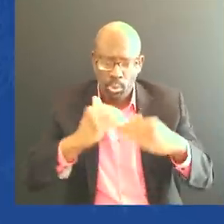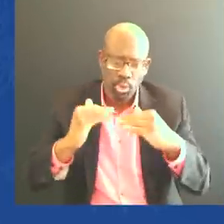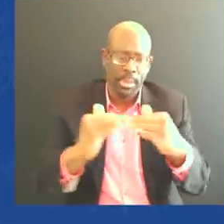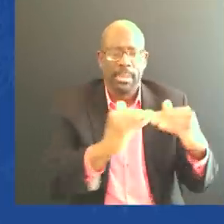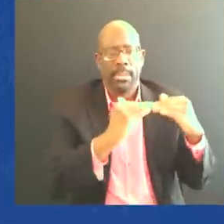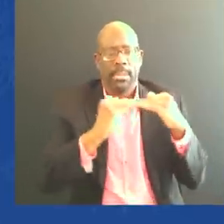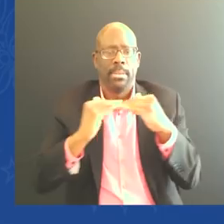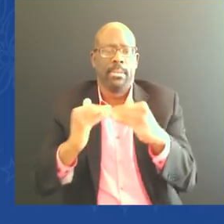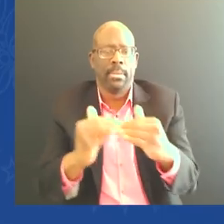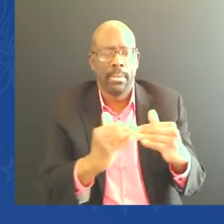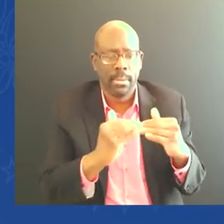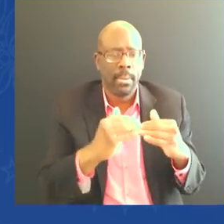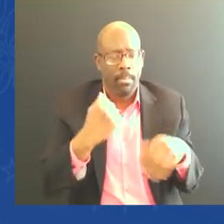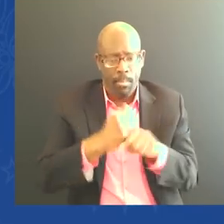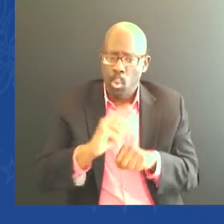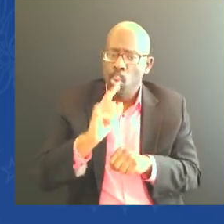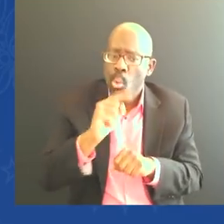tranquility,